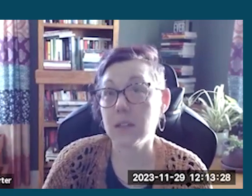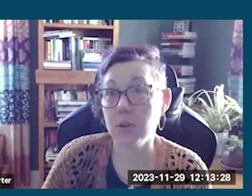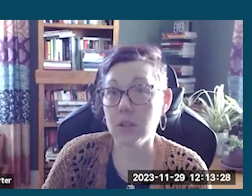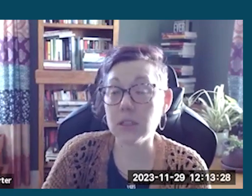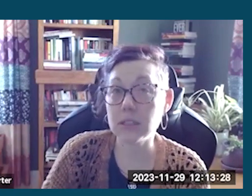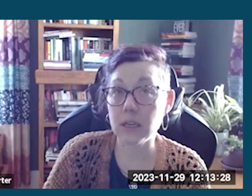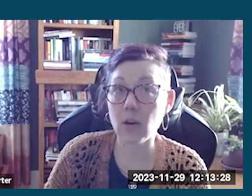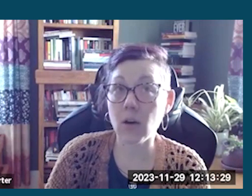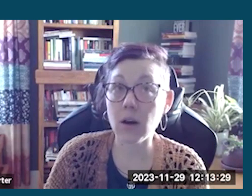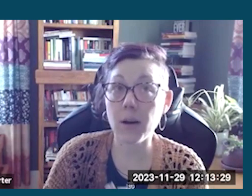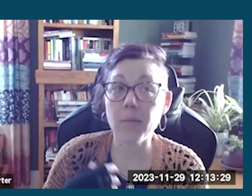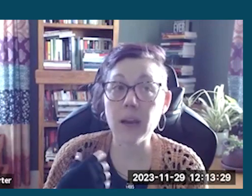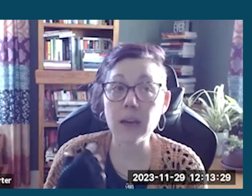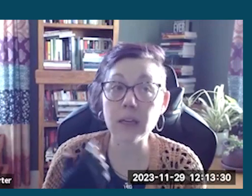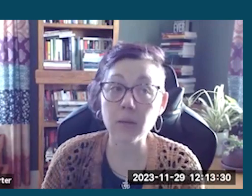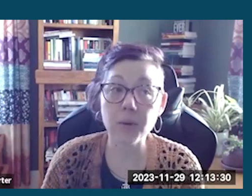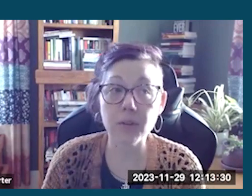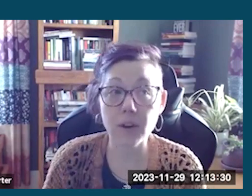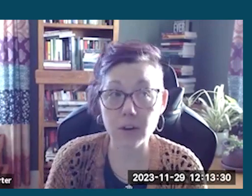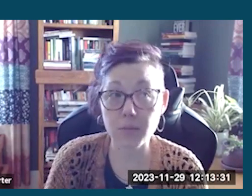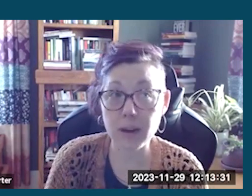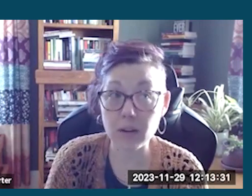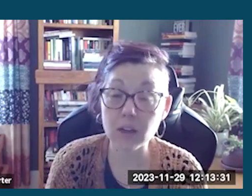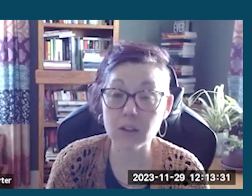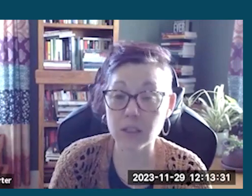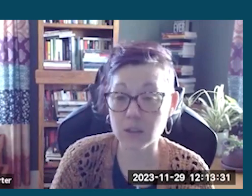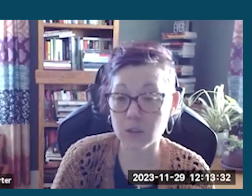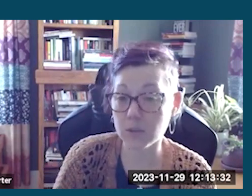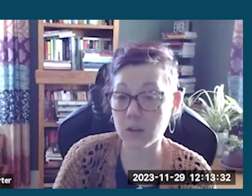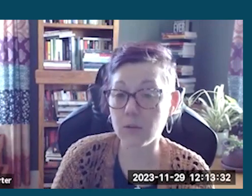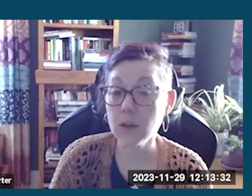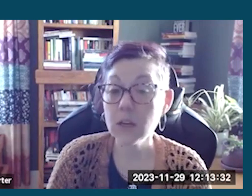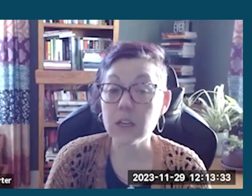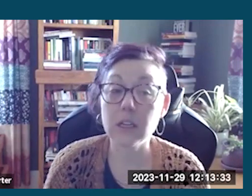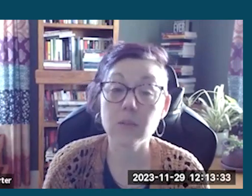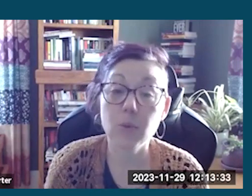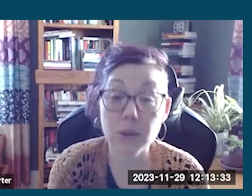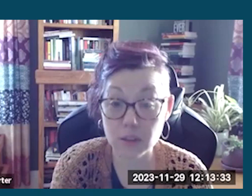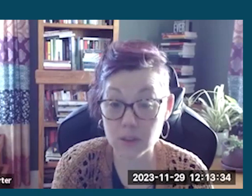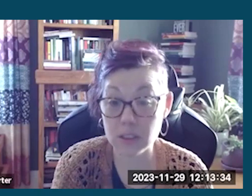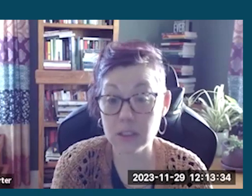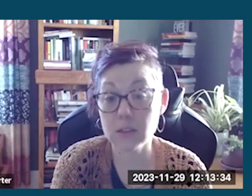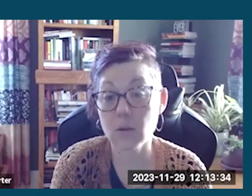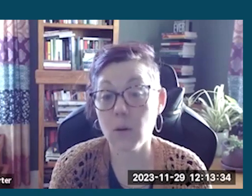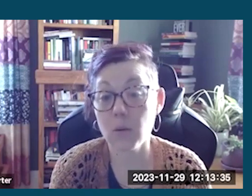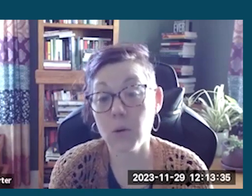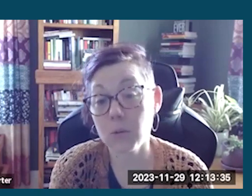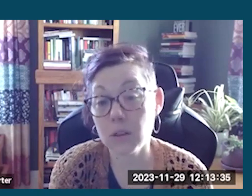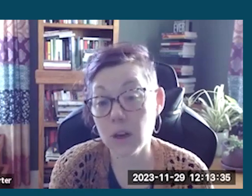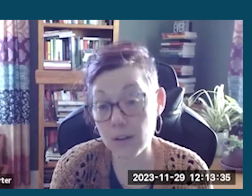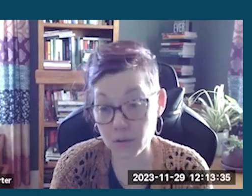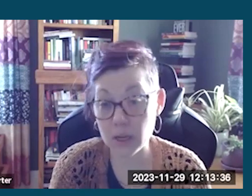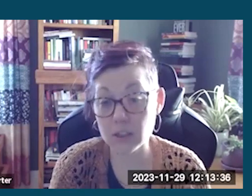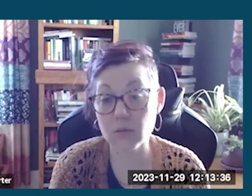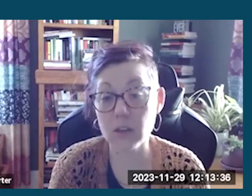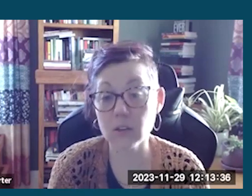be experiencing any number of other barriers in terms of getting support services or work with